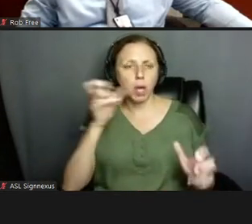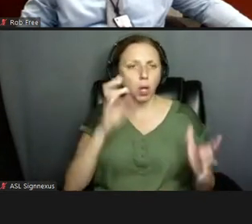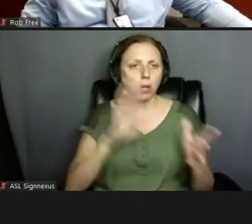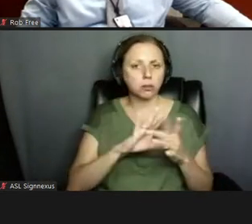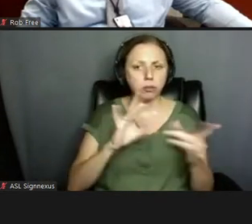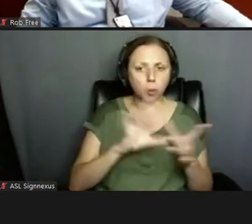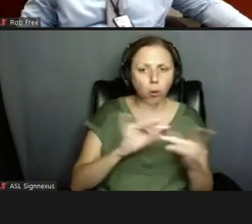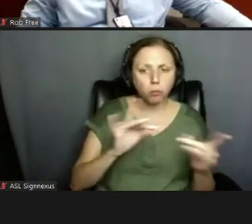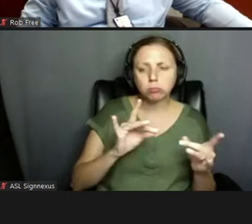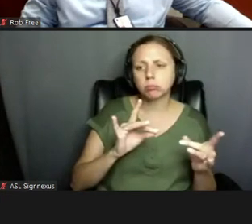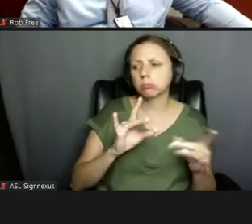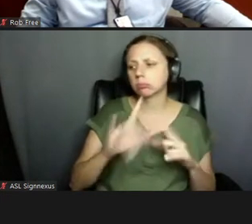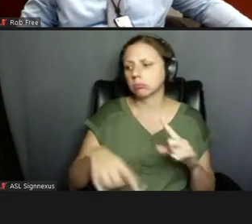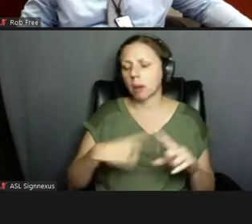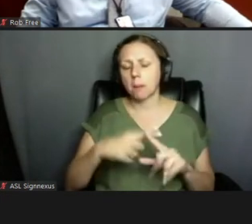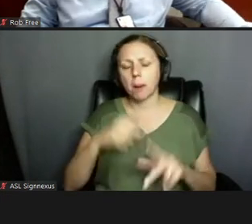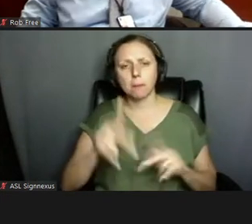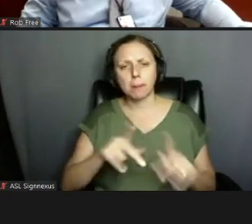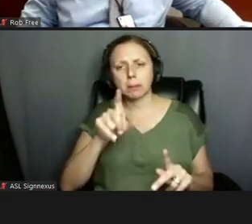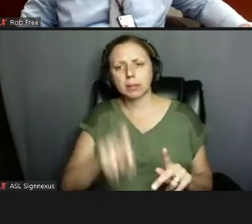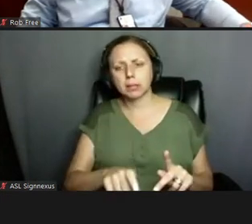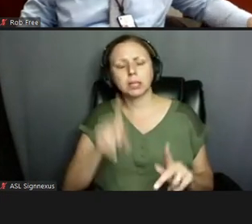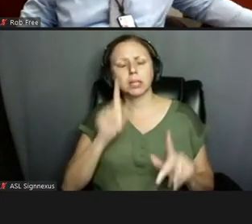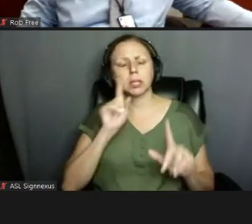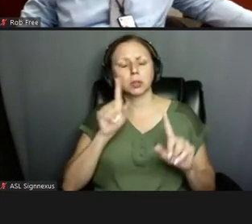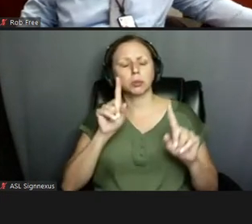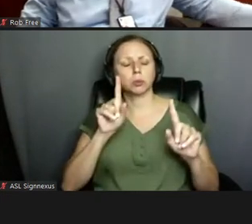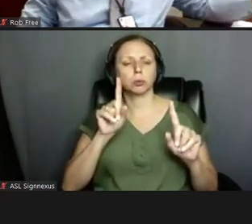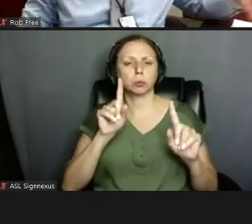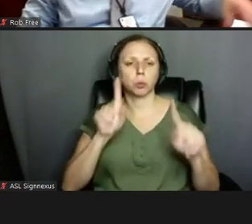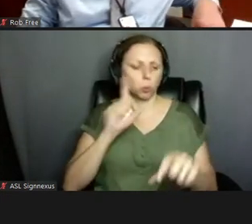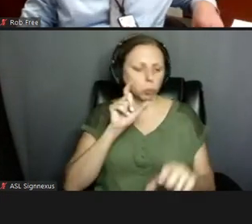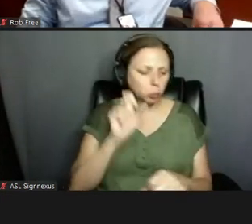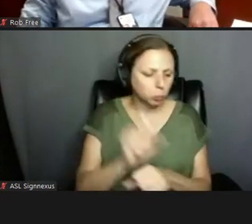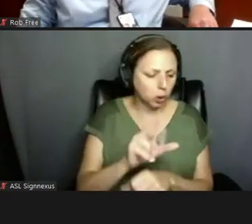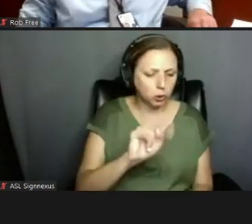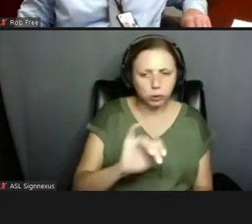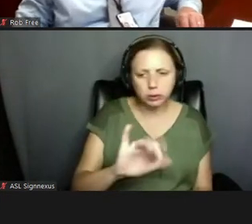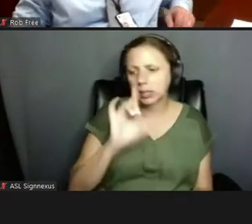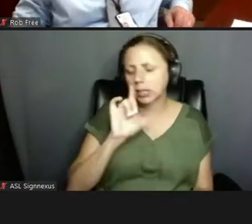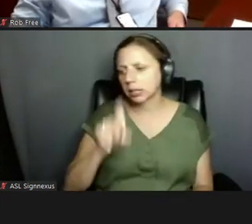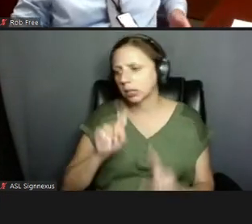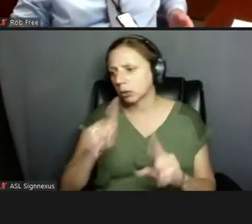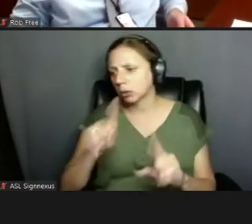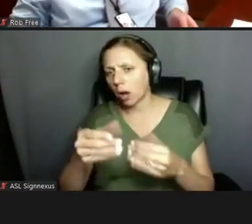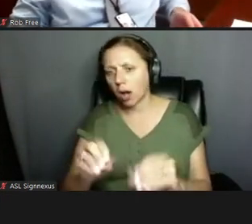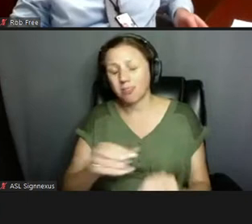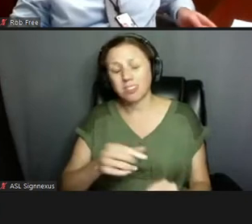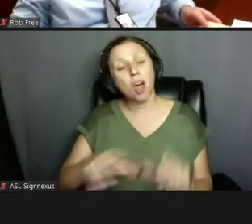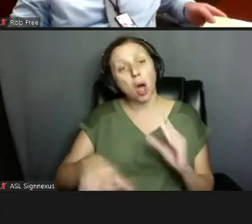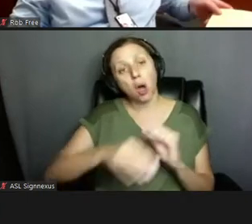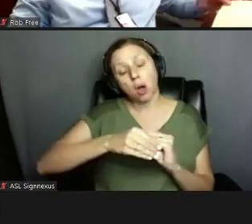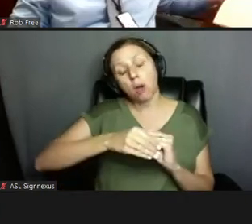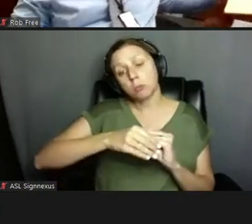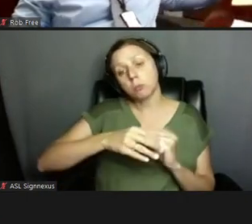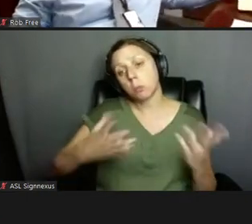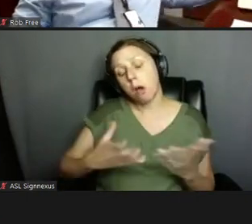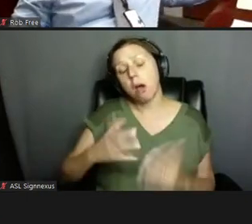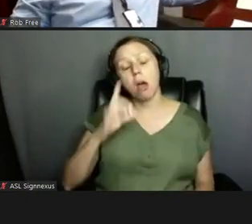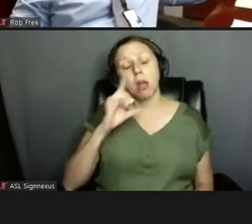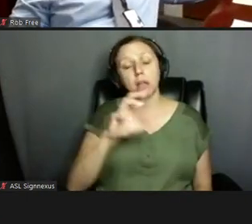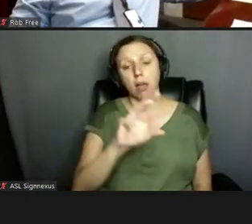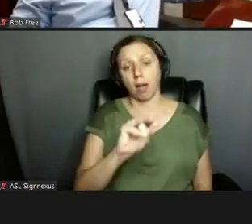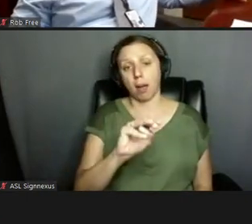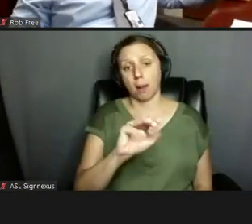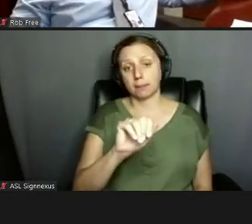more people to come in to work and to go to the offices. In addition, I believe the MTA would like to increase their ridership. That's why they're